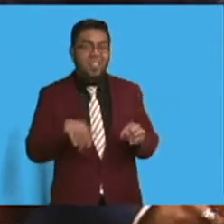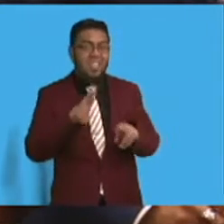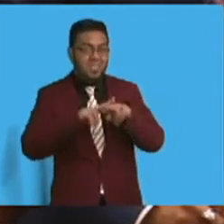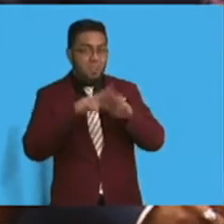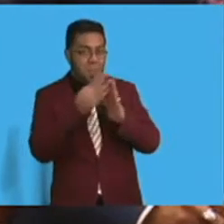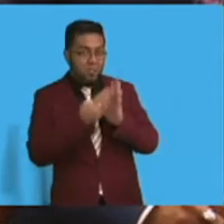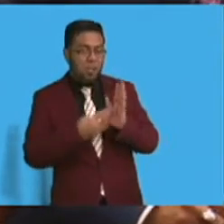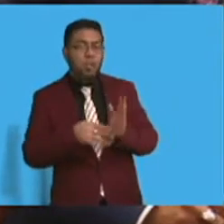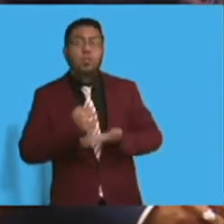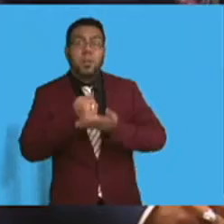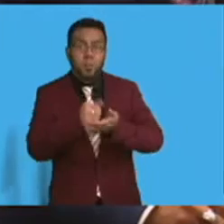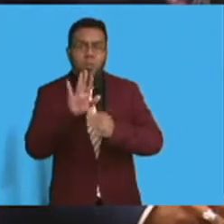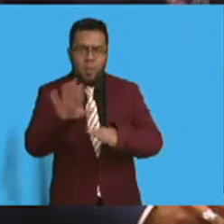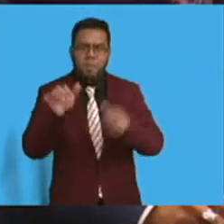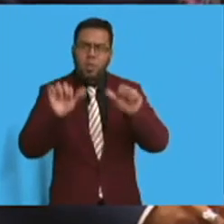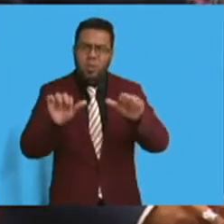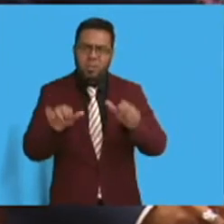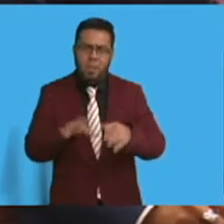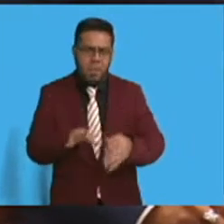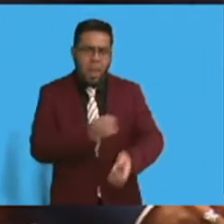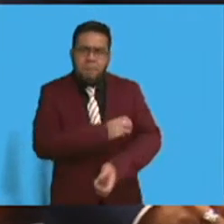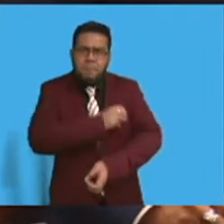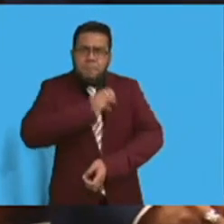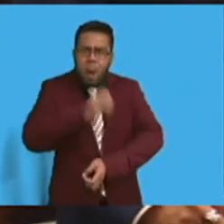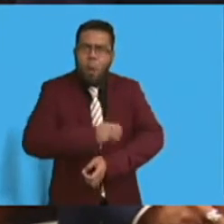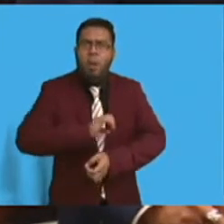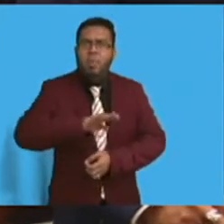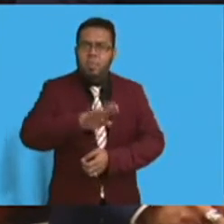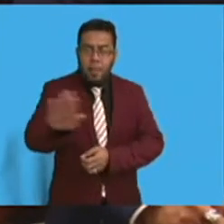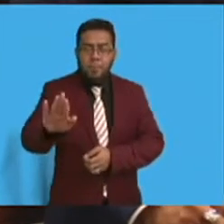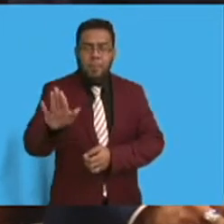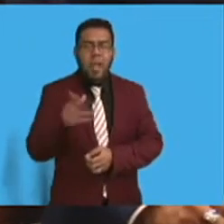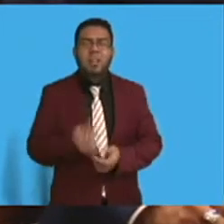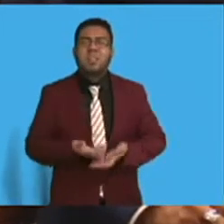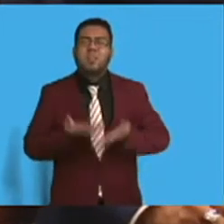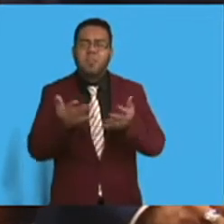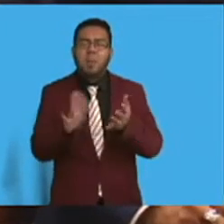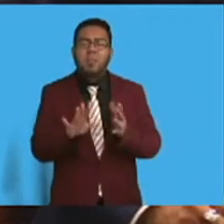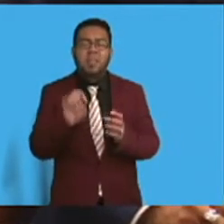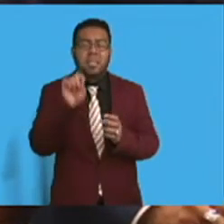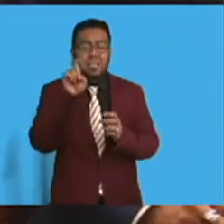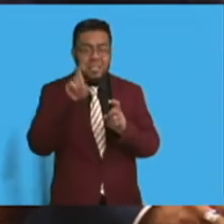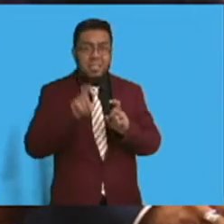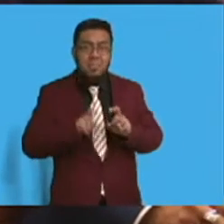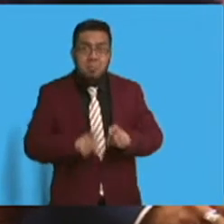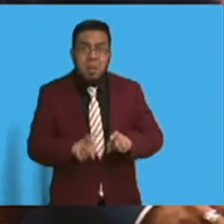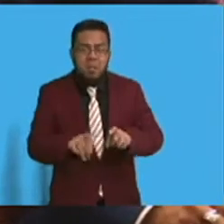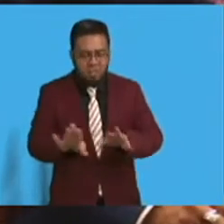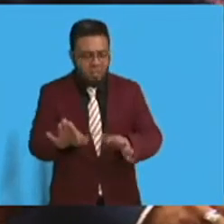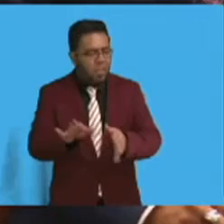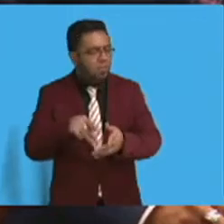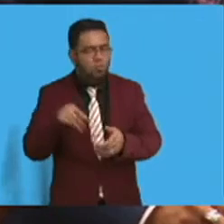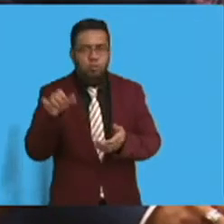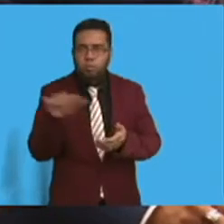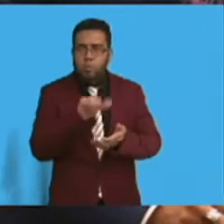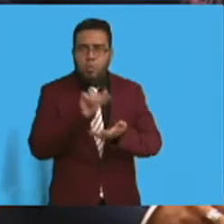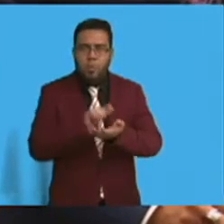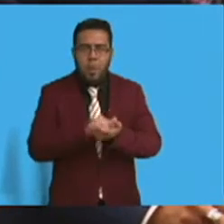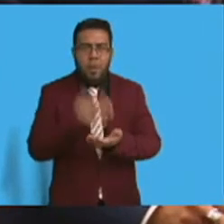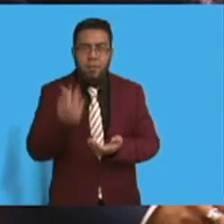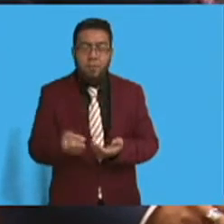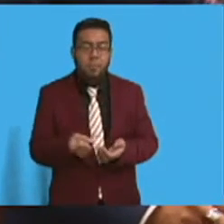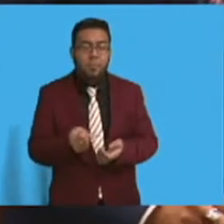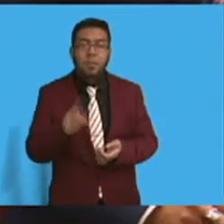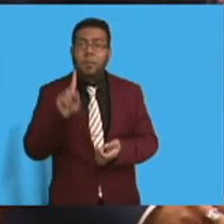families to support them, protect them, empower them, and give them the stability they deserve. And from our youngest Fijians to those entering school for the first time,